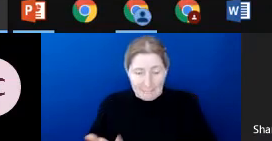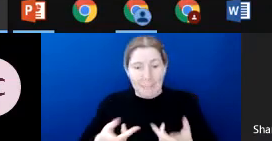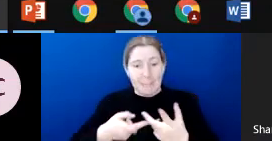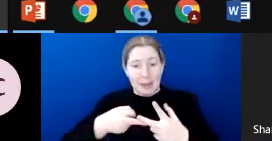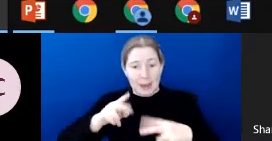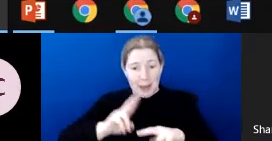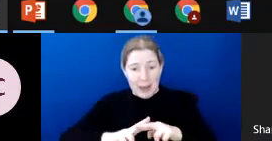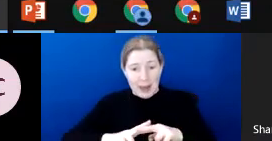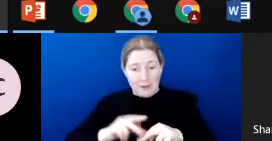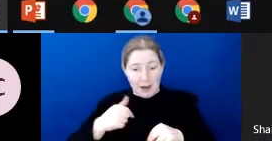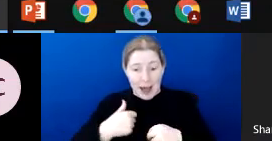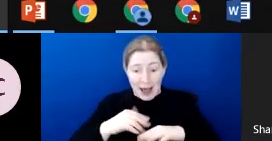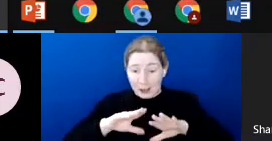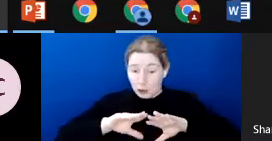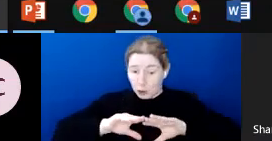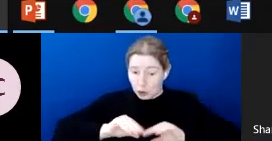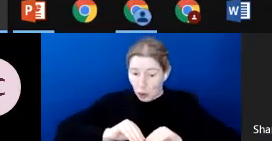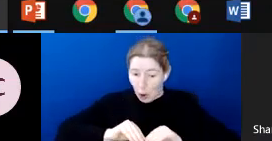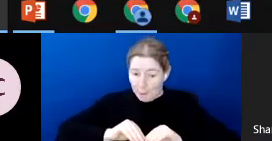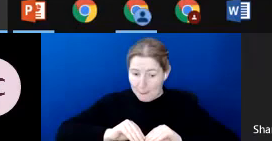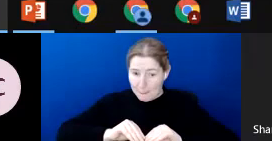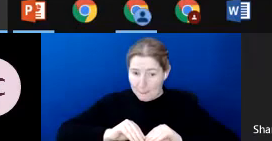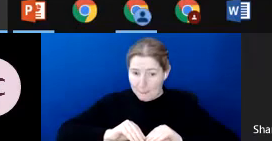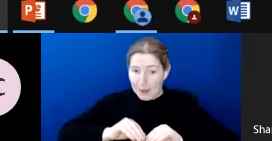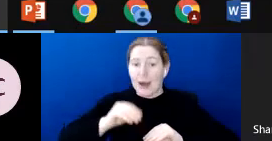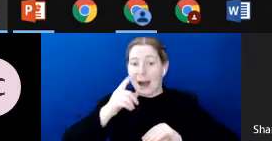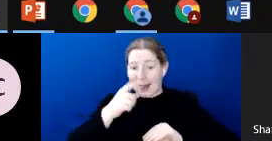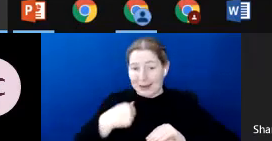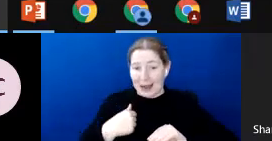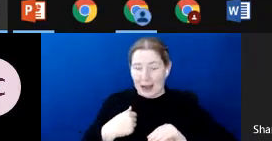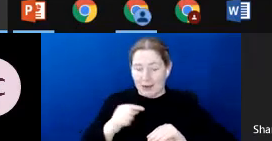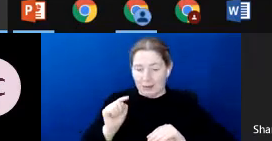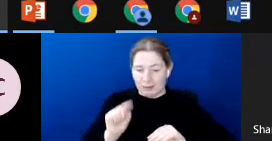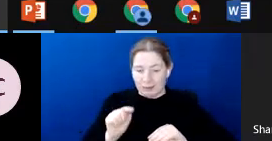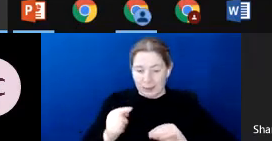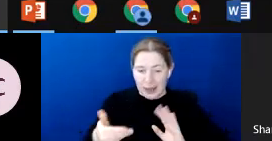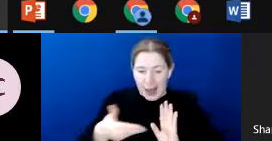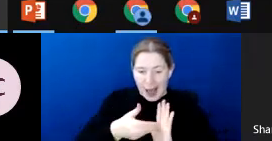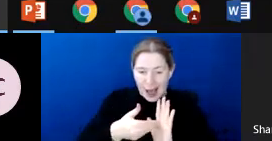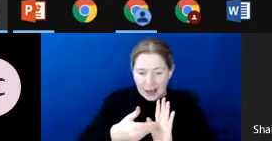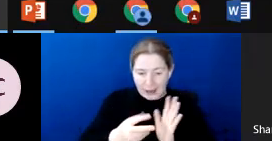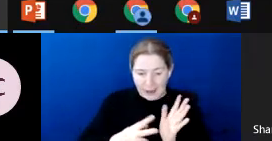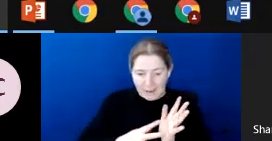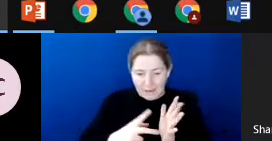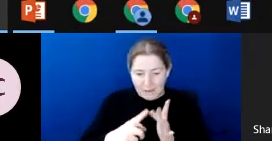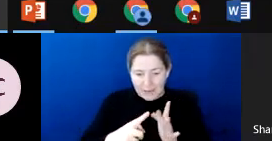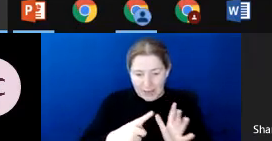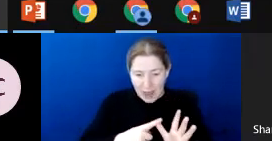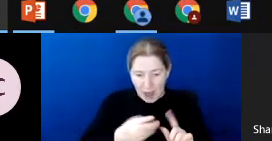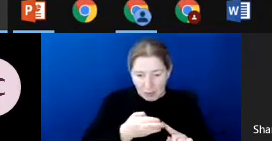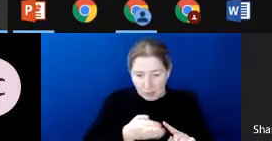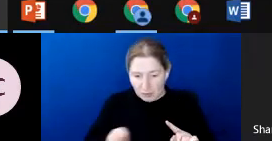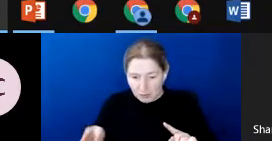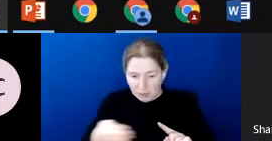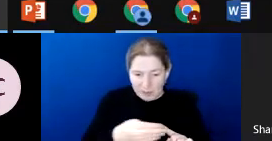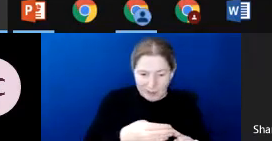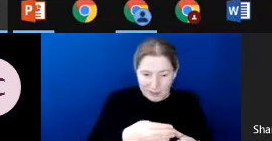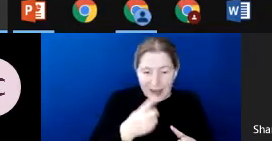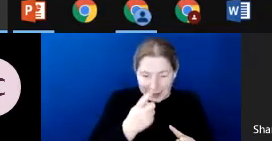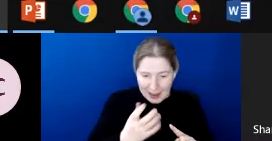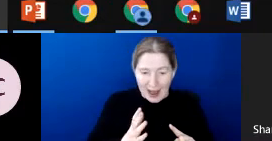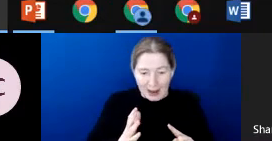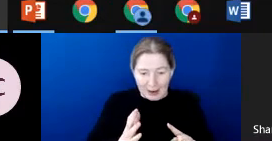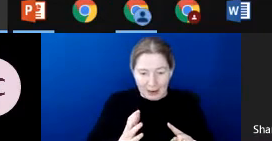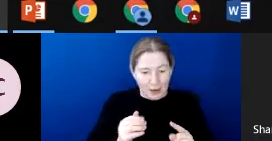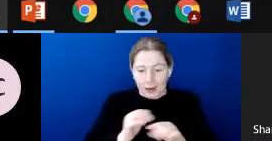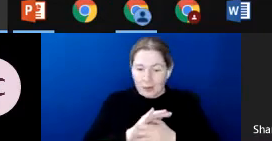any stop during the route, I could add via points, meaning that instead of having to do